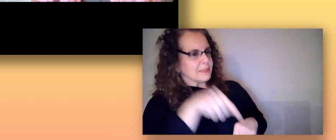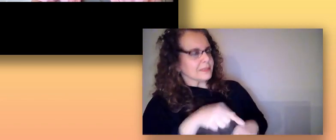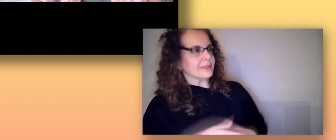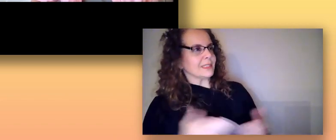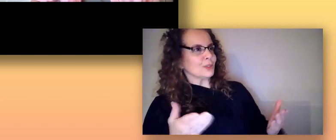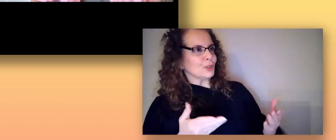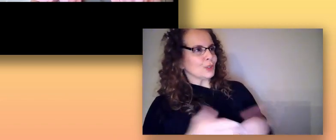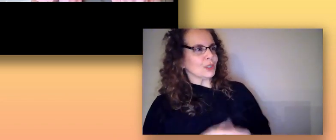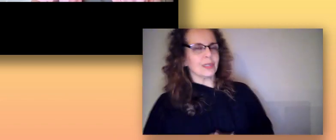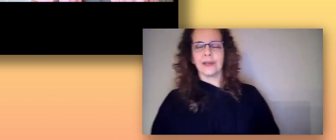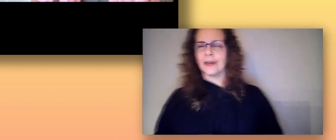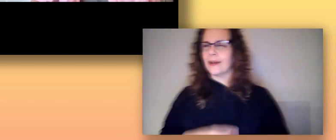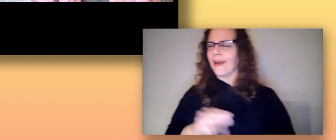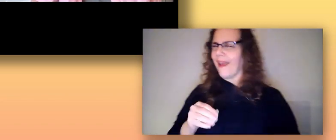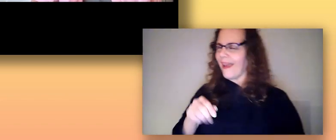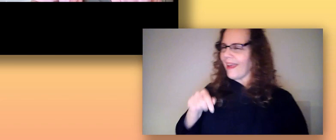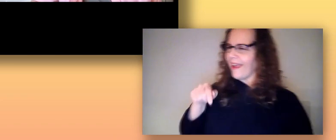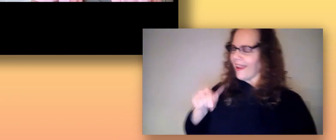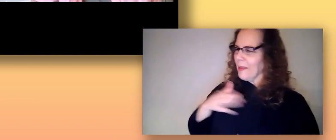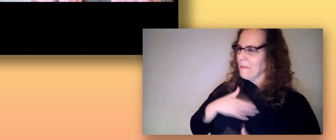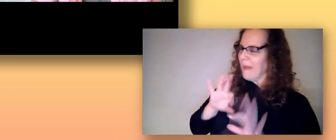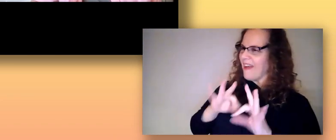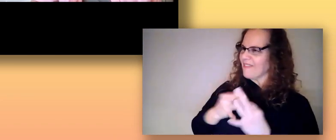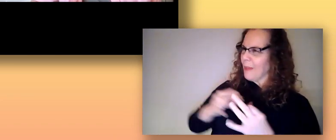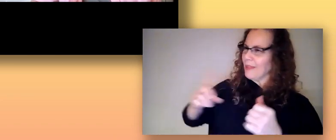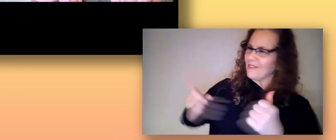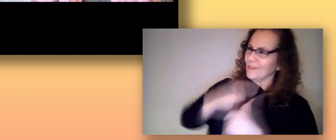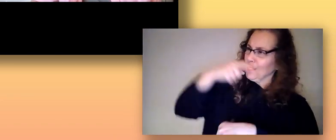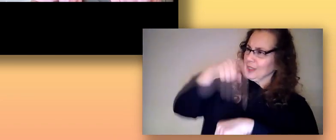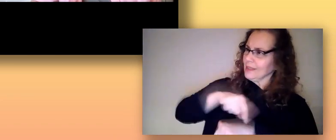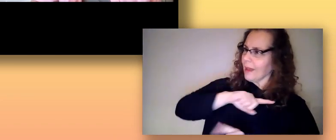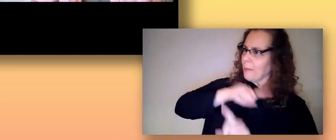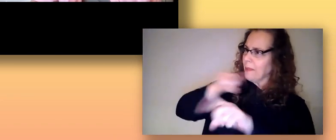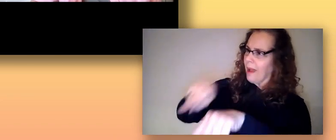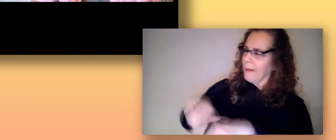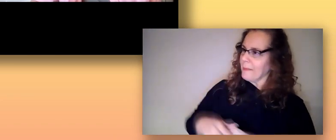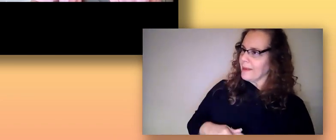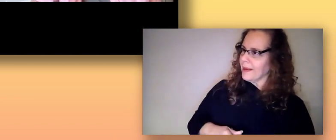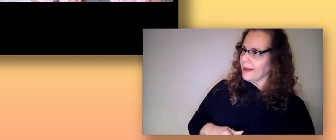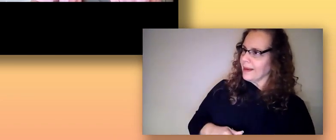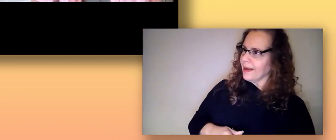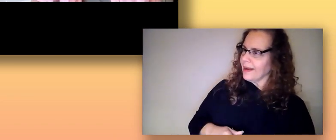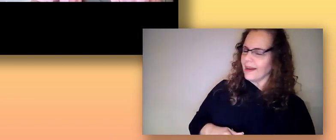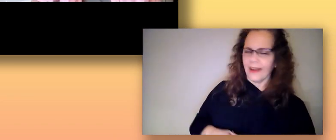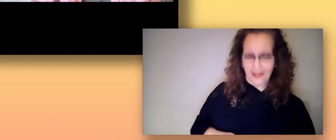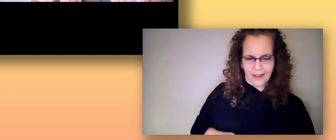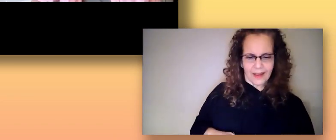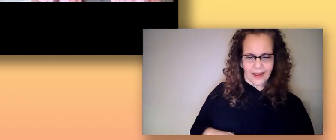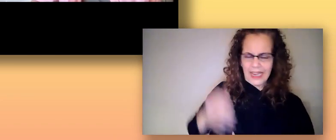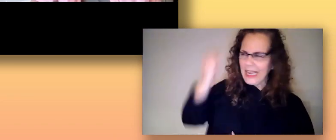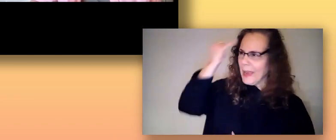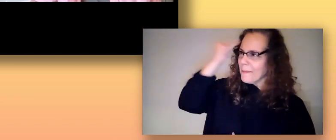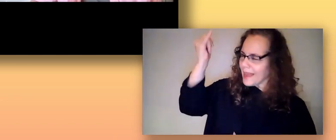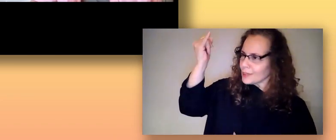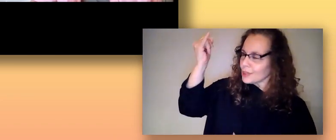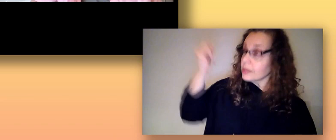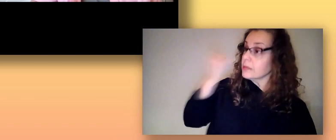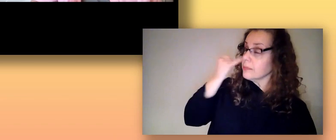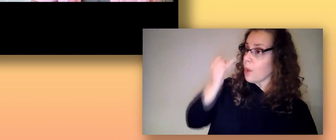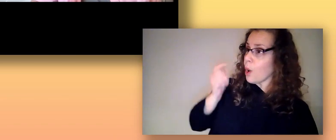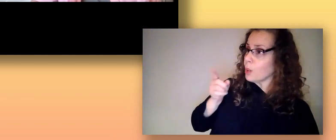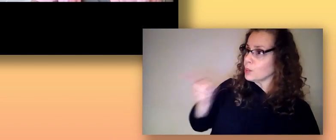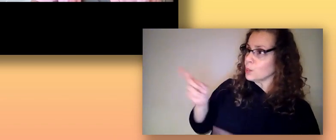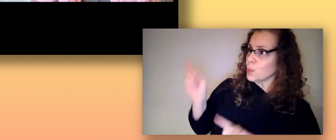And this was the first summer we decided to come here. Imagine. If you had gone to that